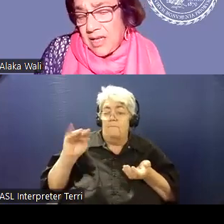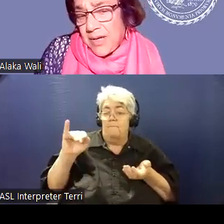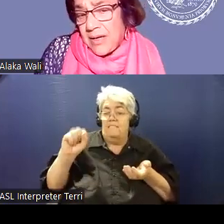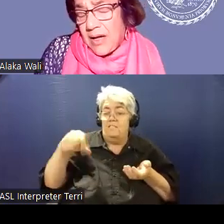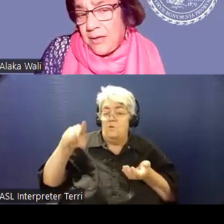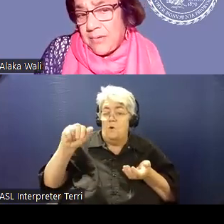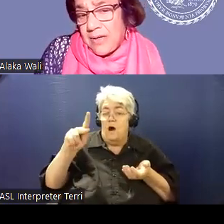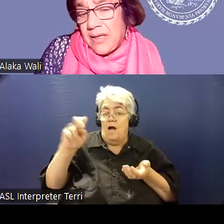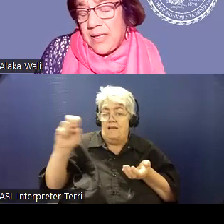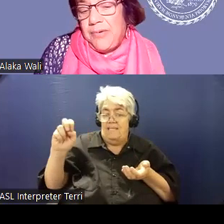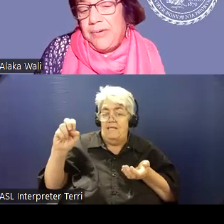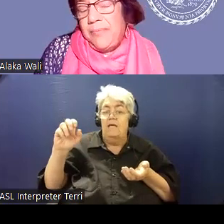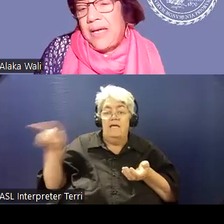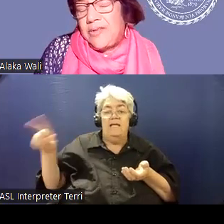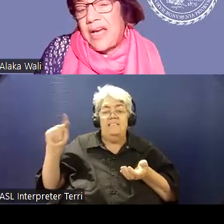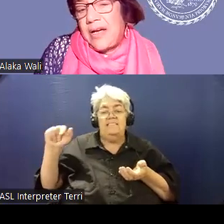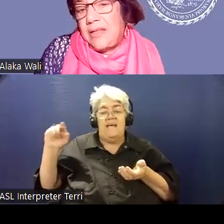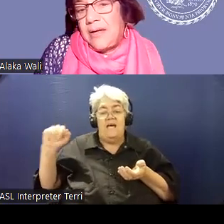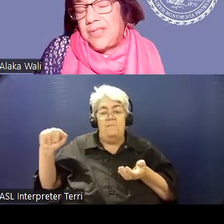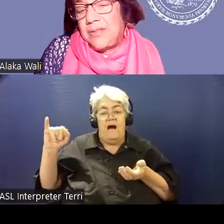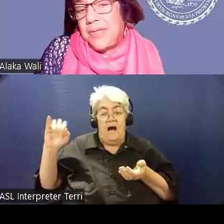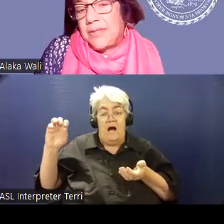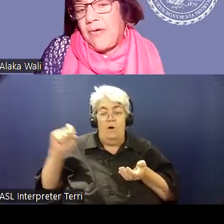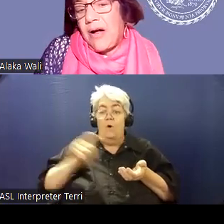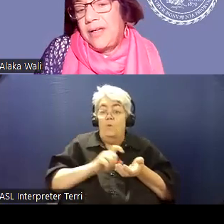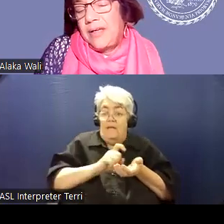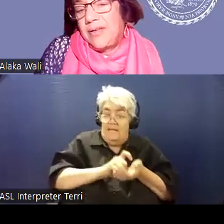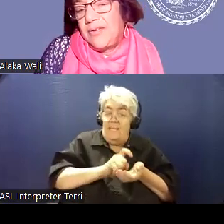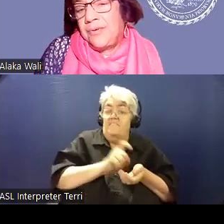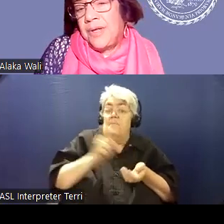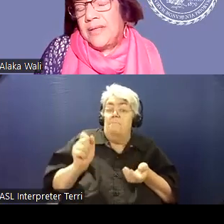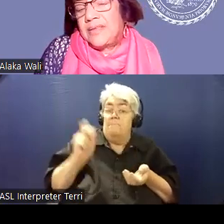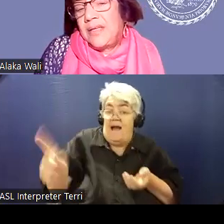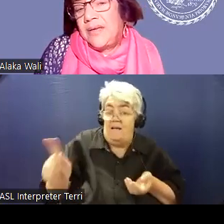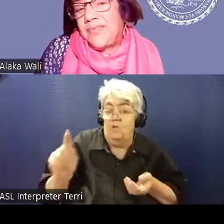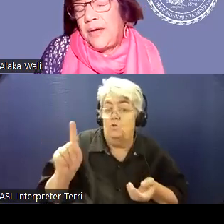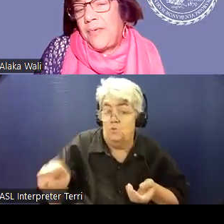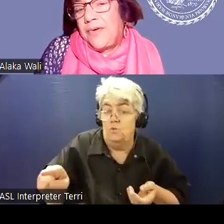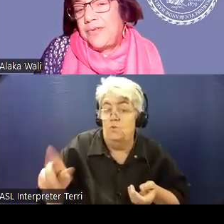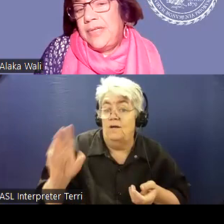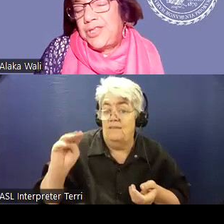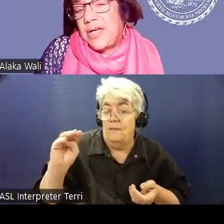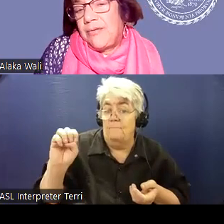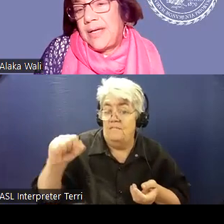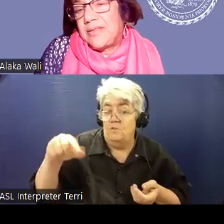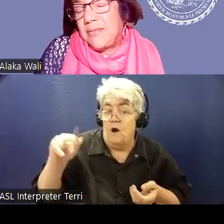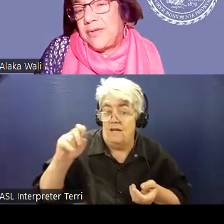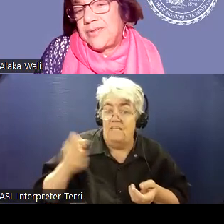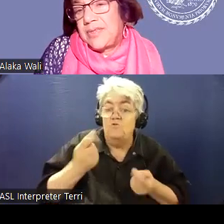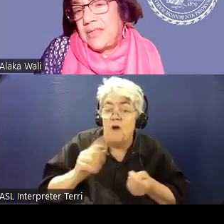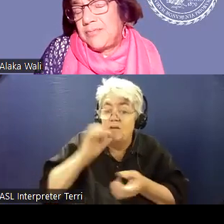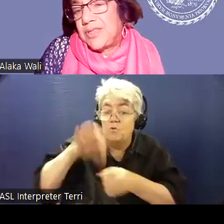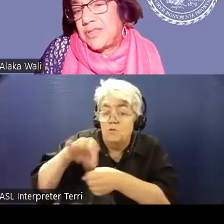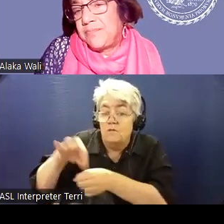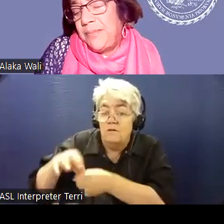in Tama, Iowa. We rematriated them to the Meskwaki to see if they could regenerate some of